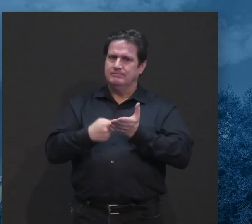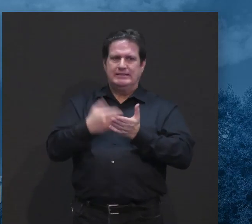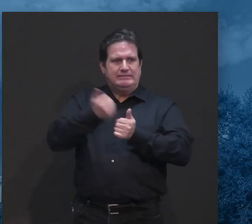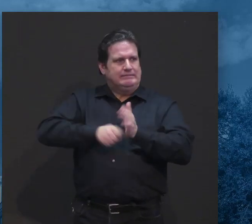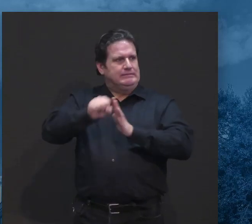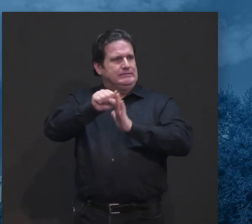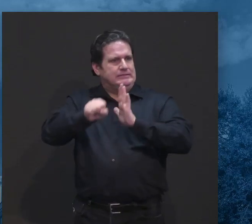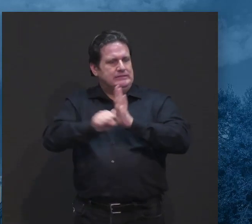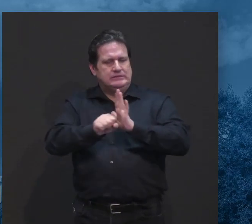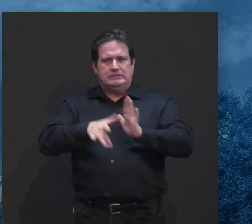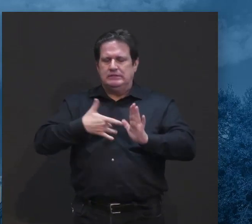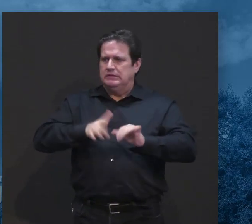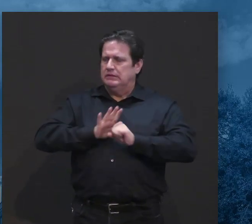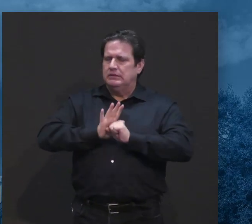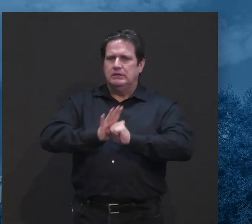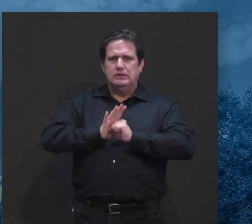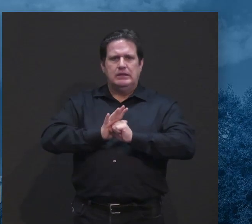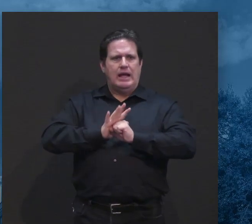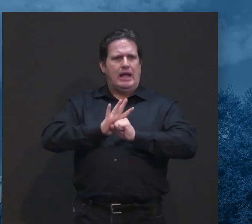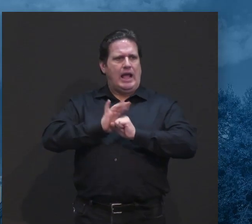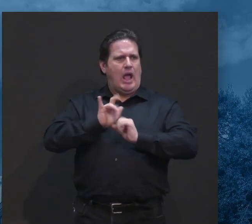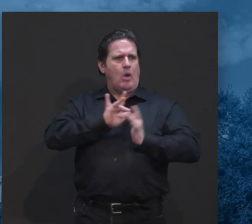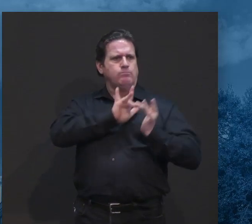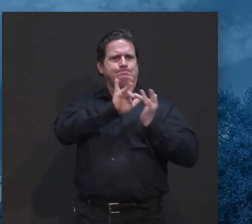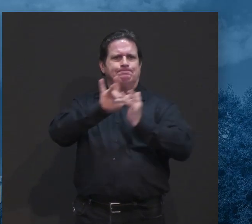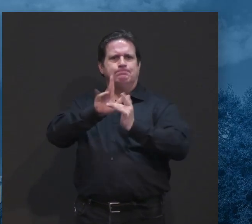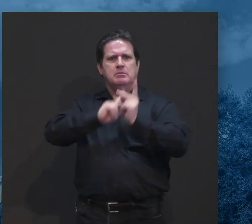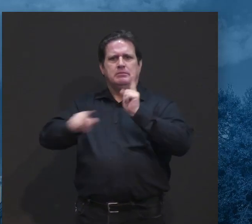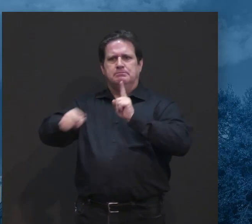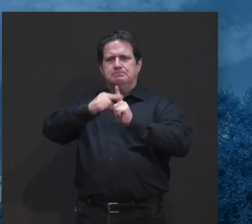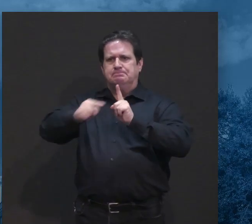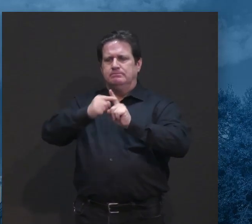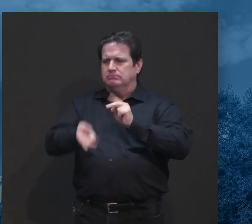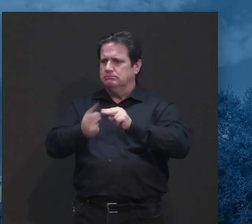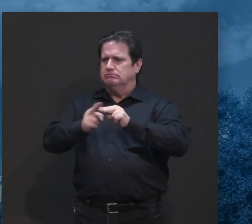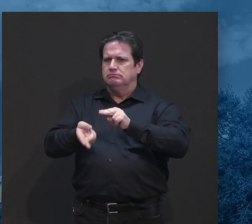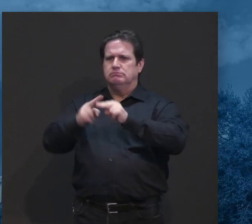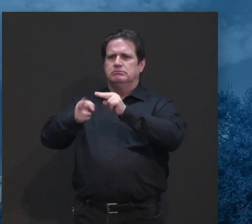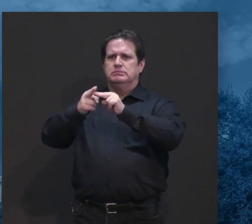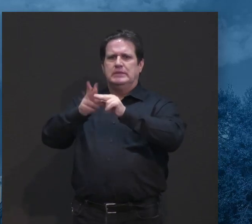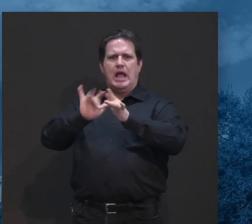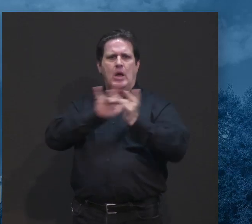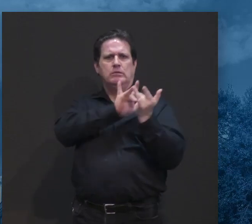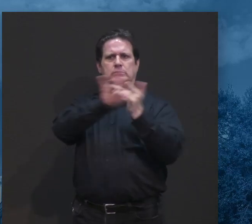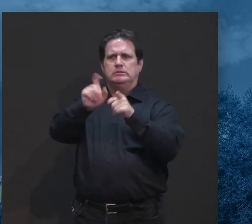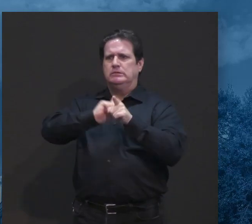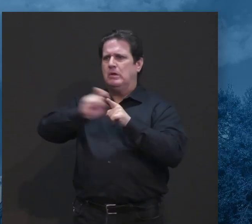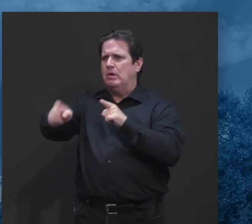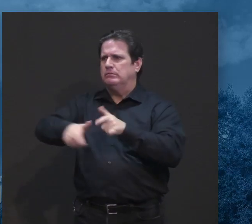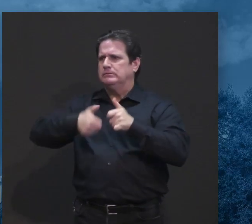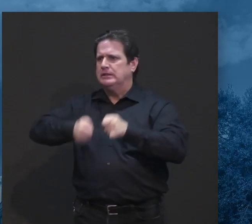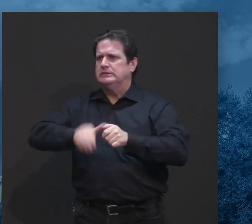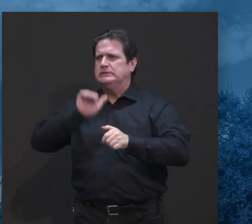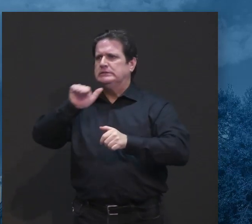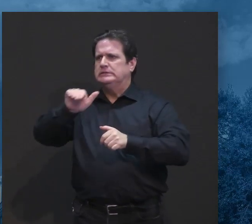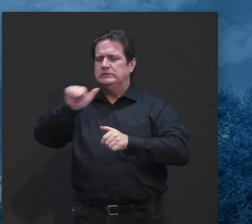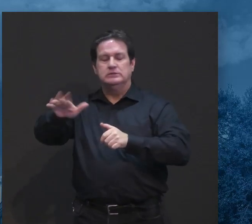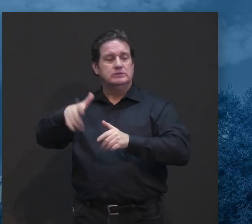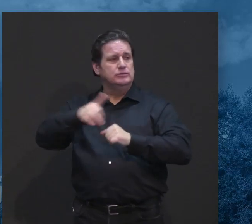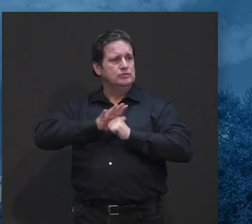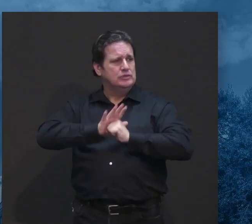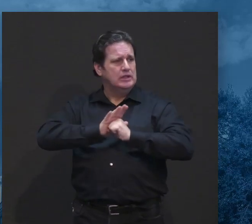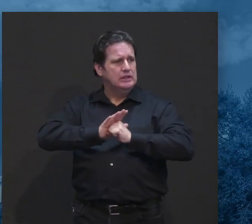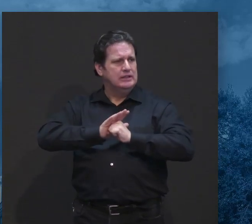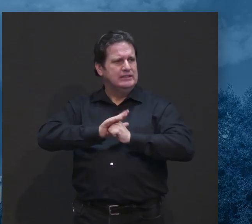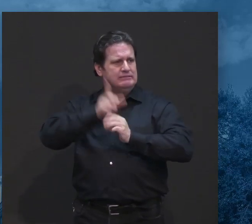state is feeling, in the same position where we're all seeing increased cases. And so it's put a lot of strain on our